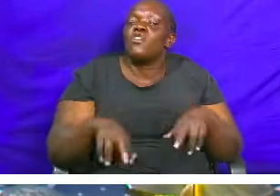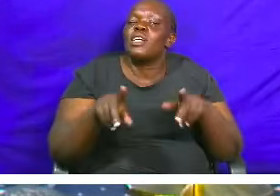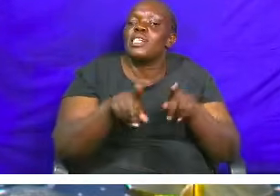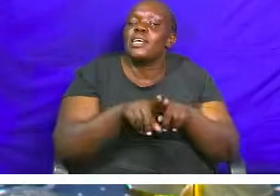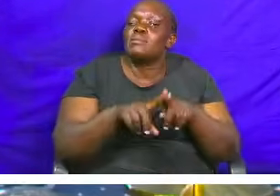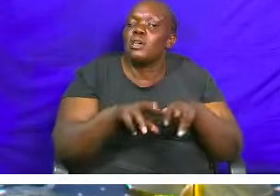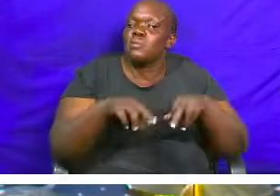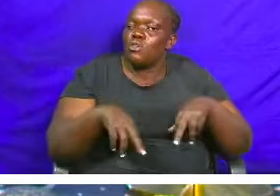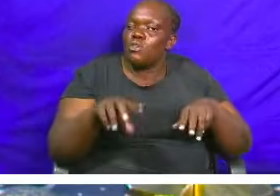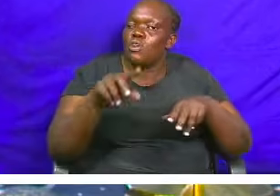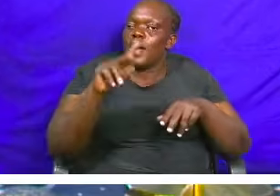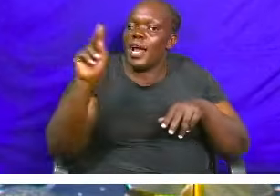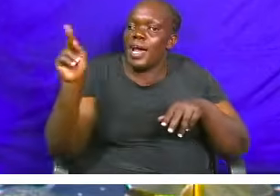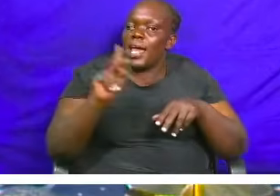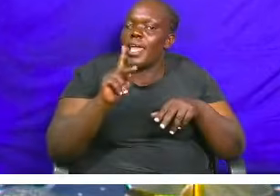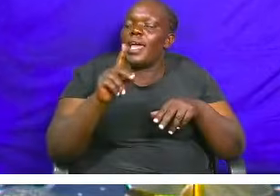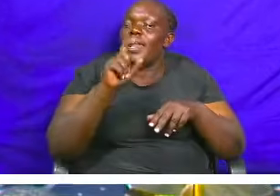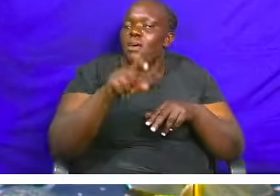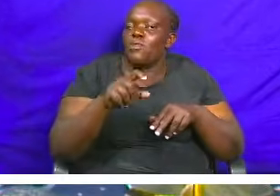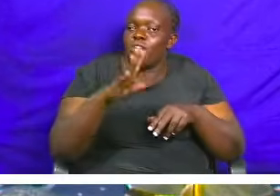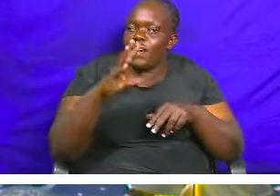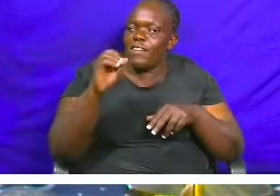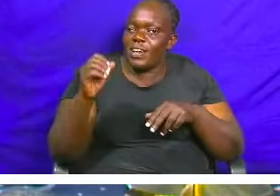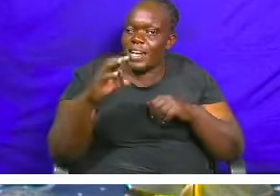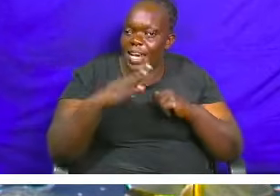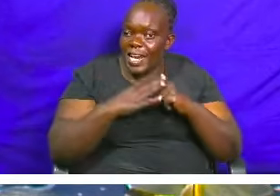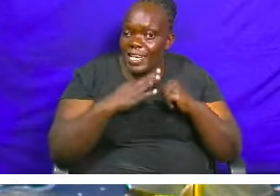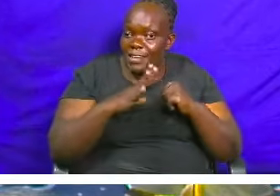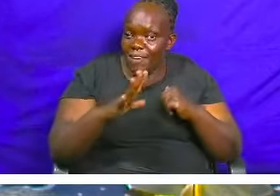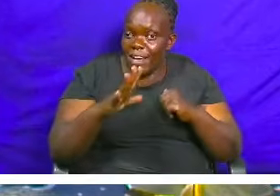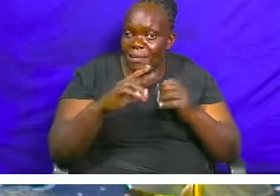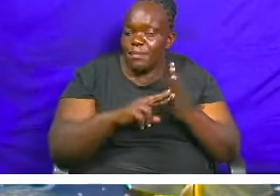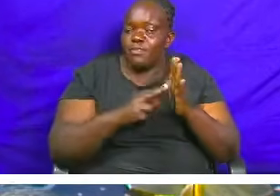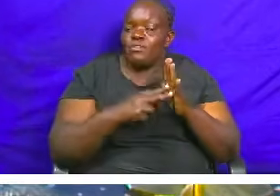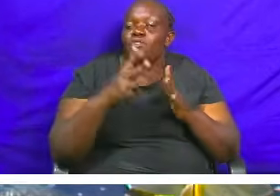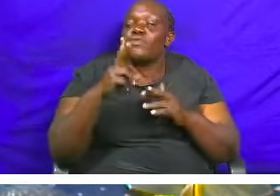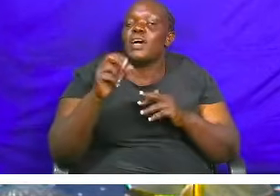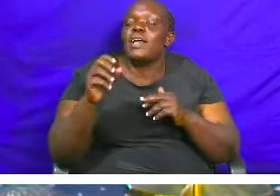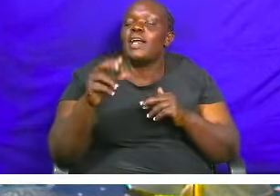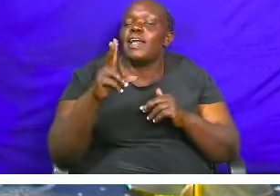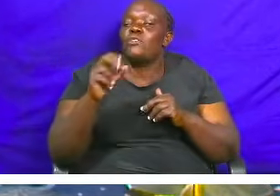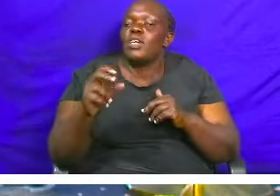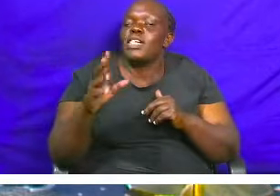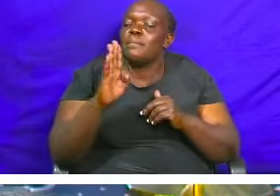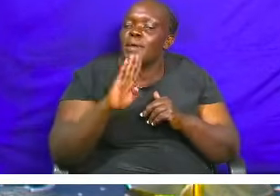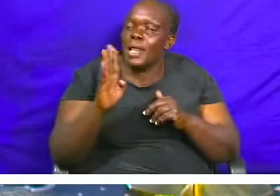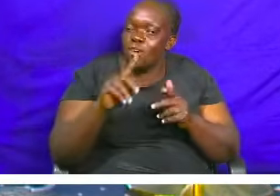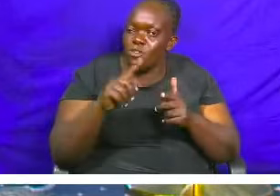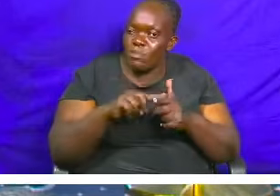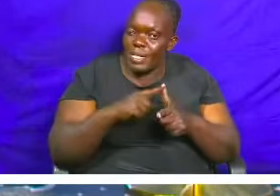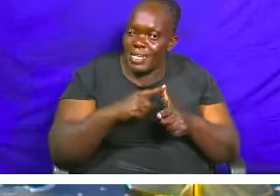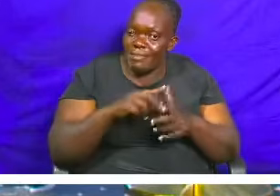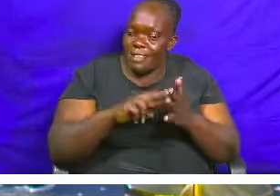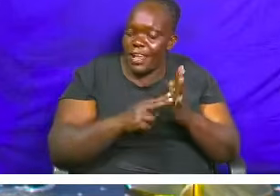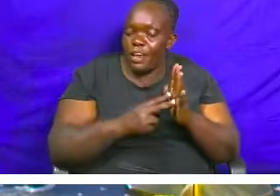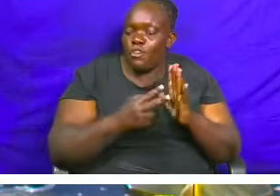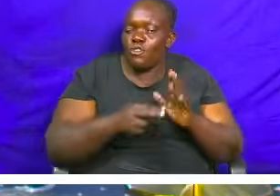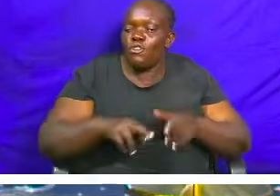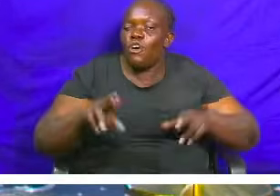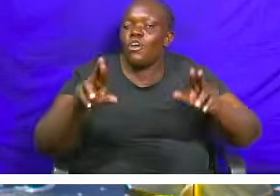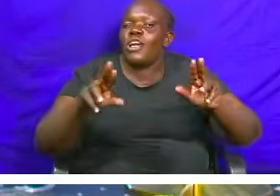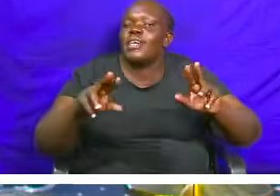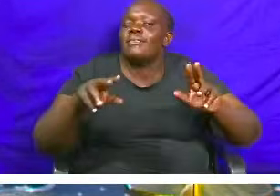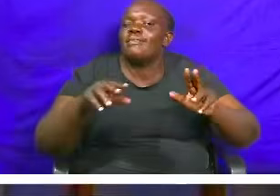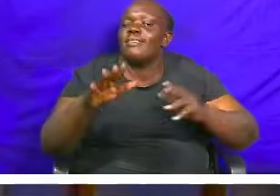Kenyans require. Exactly. 585, projects. 220 billion in the road sector, and we imported actually a pending